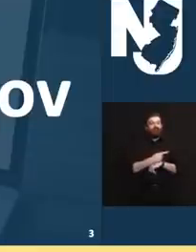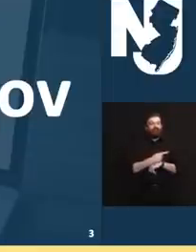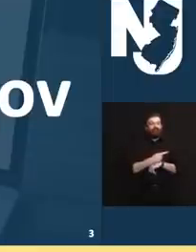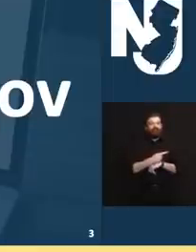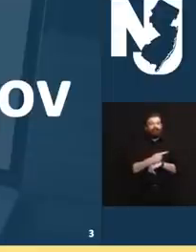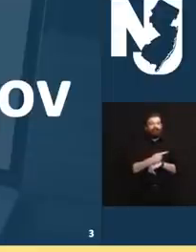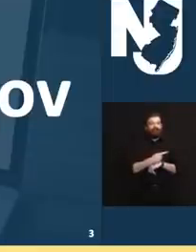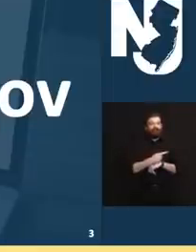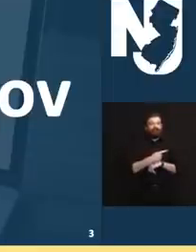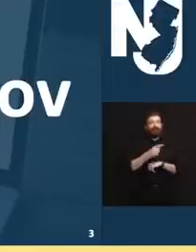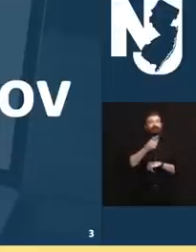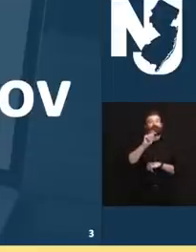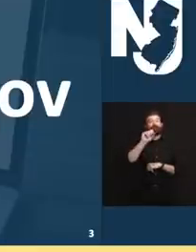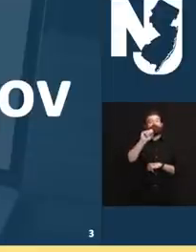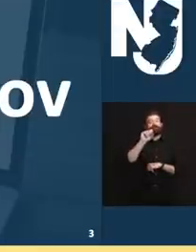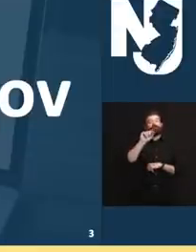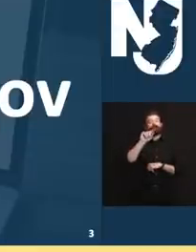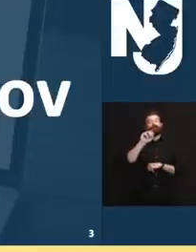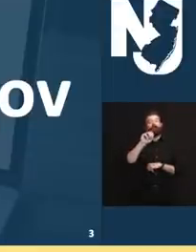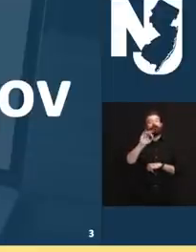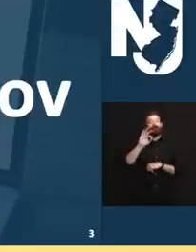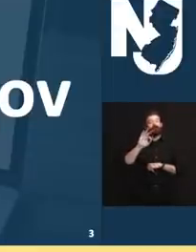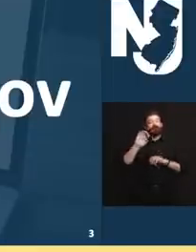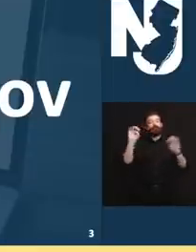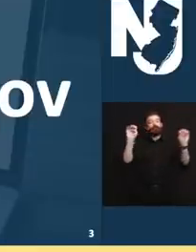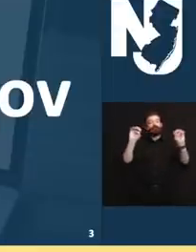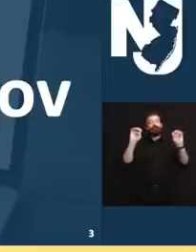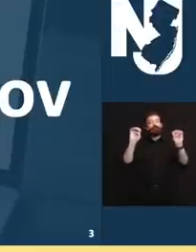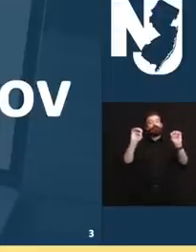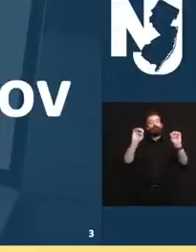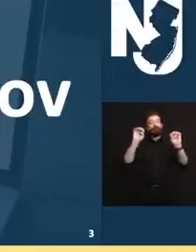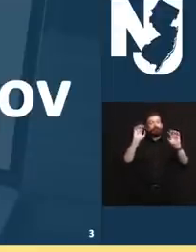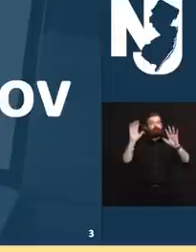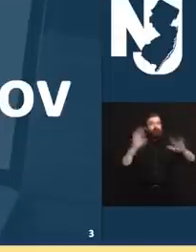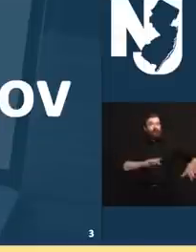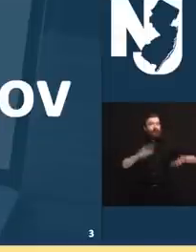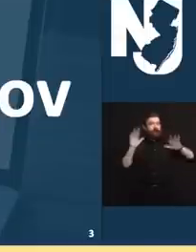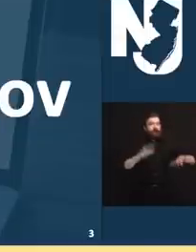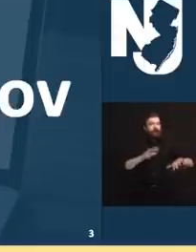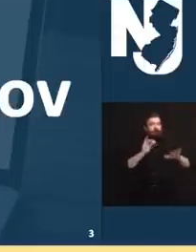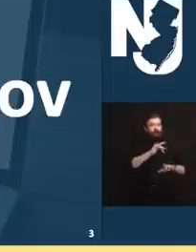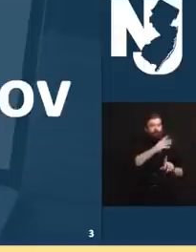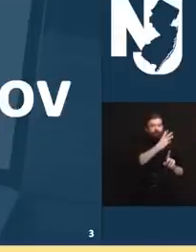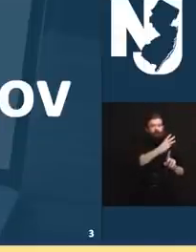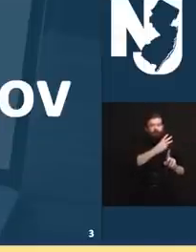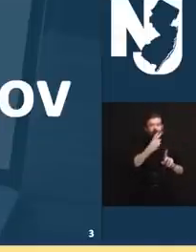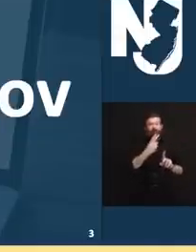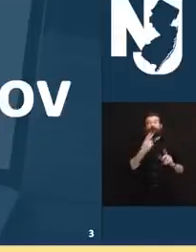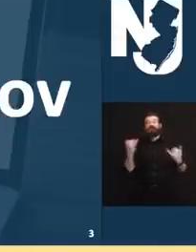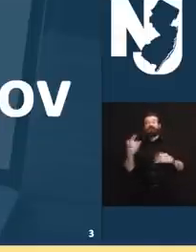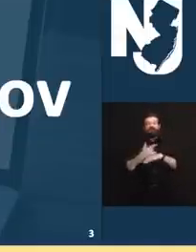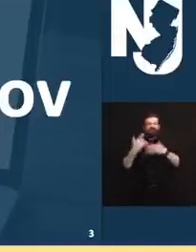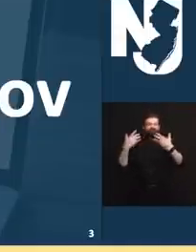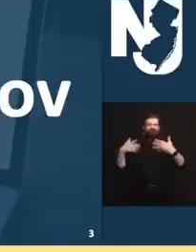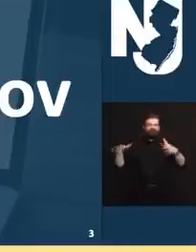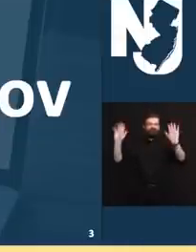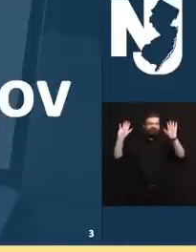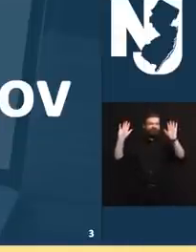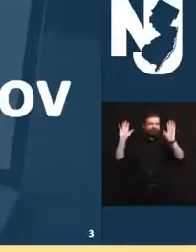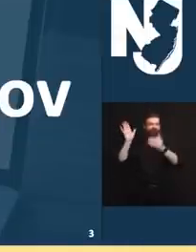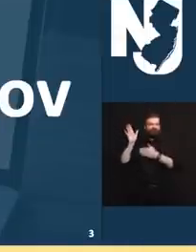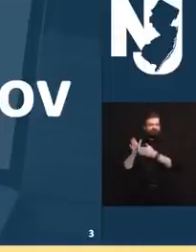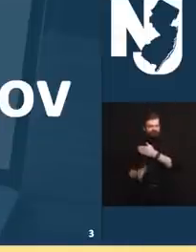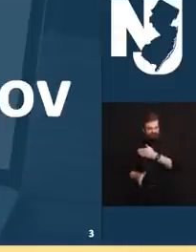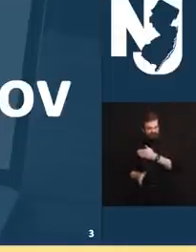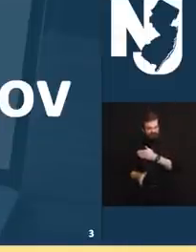us across Wednesday and Thursday. While our roads are open and power restored, we are still in for